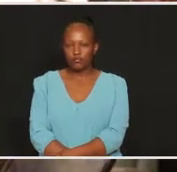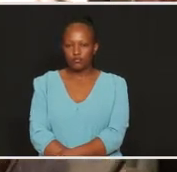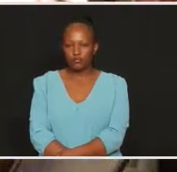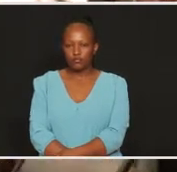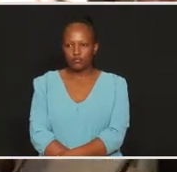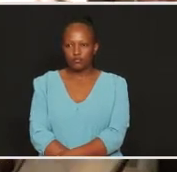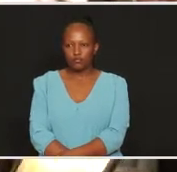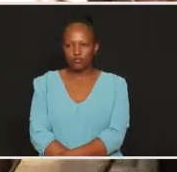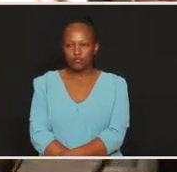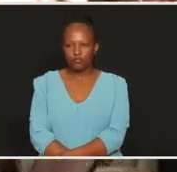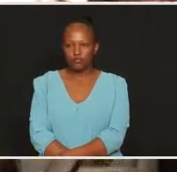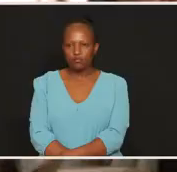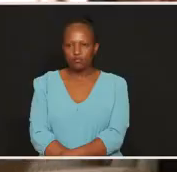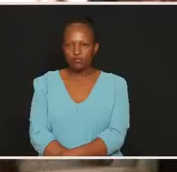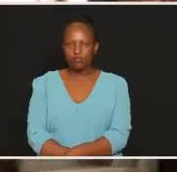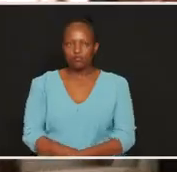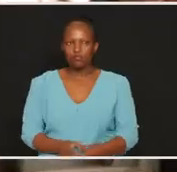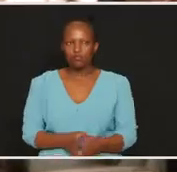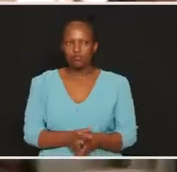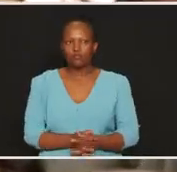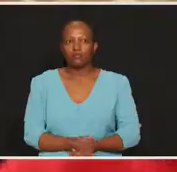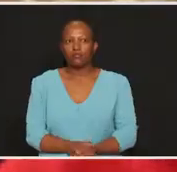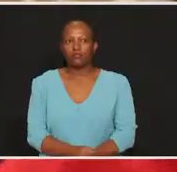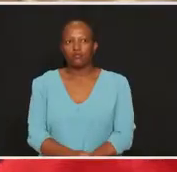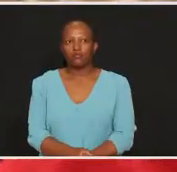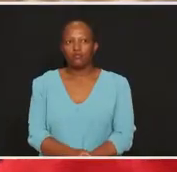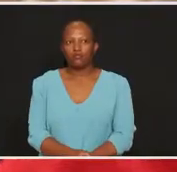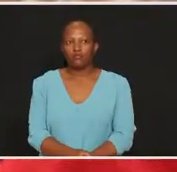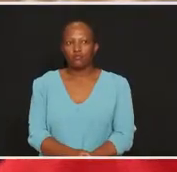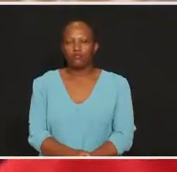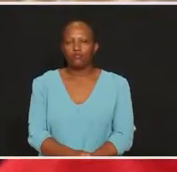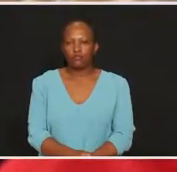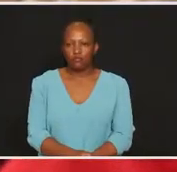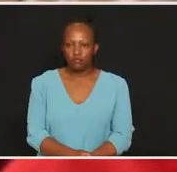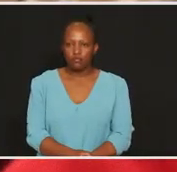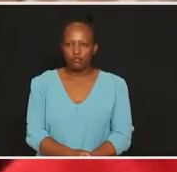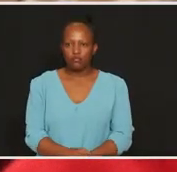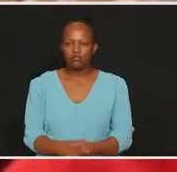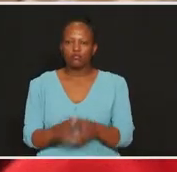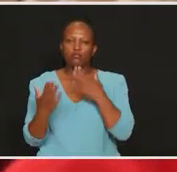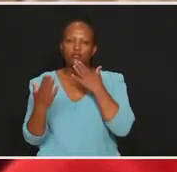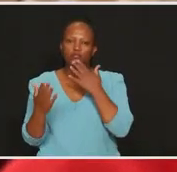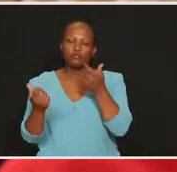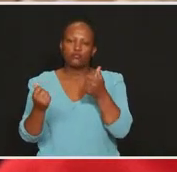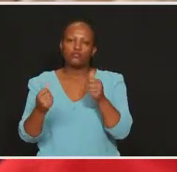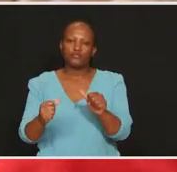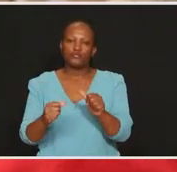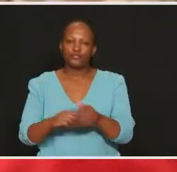think like parents thank you thank you next